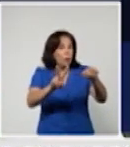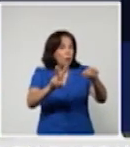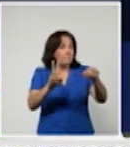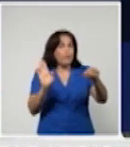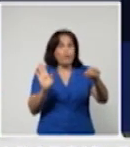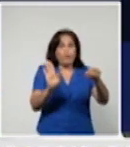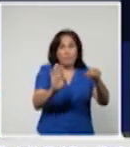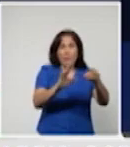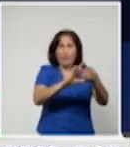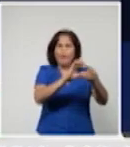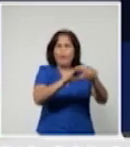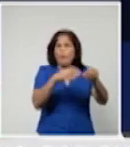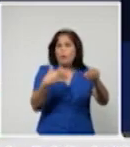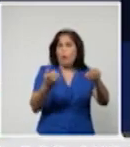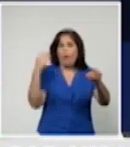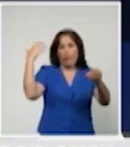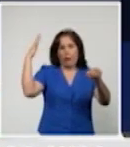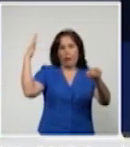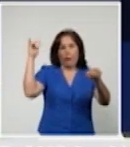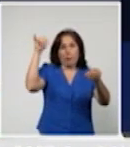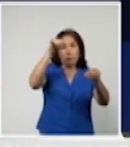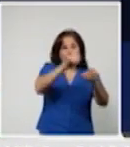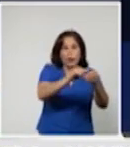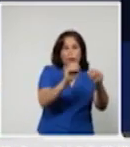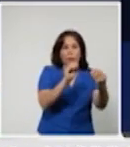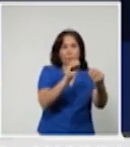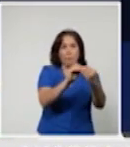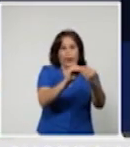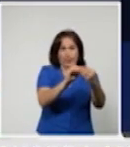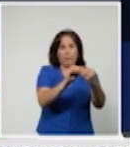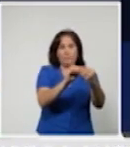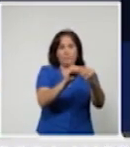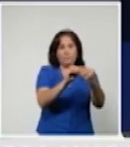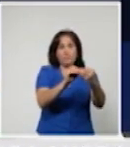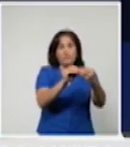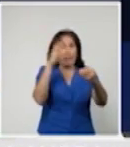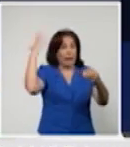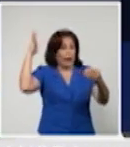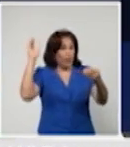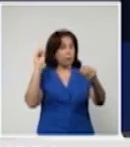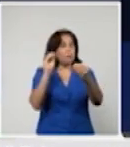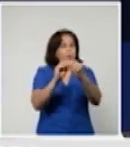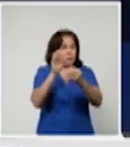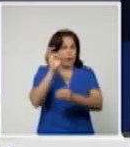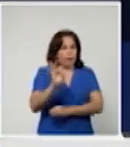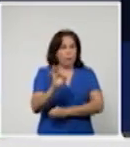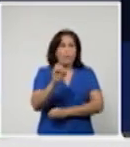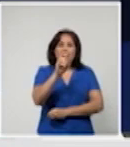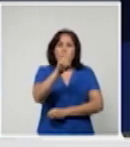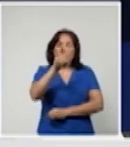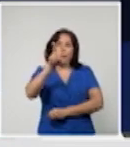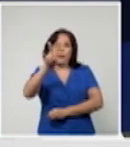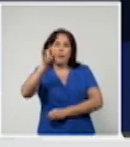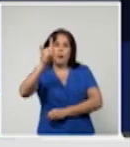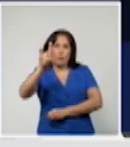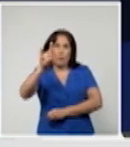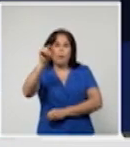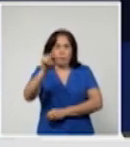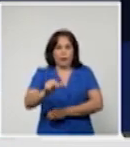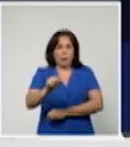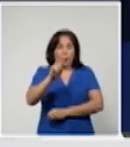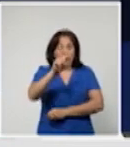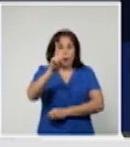16 people diagnosed yesterday are male, for 50.3% of all cases, while 9 are